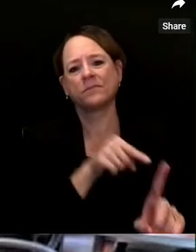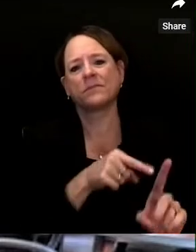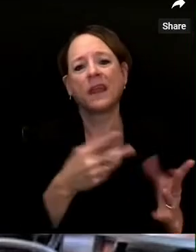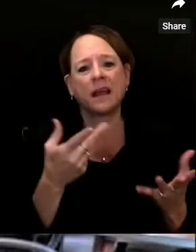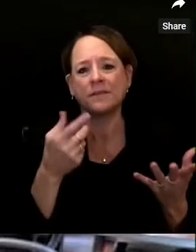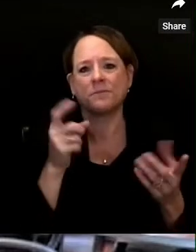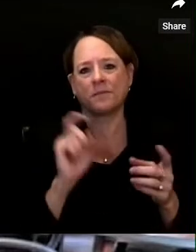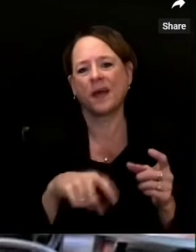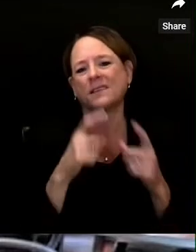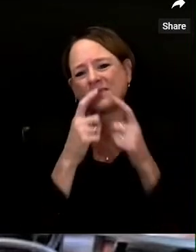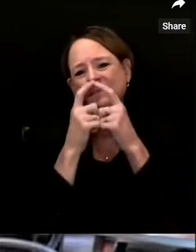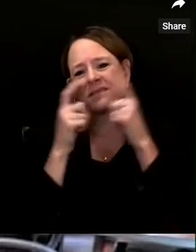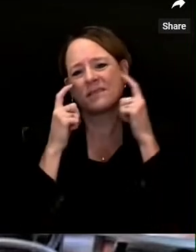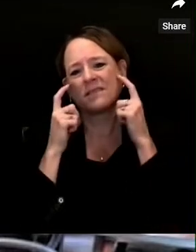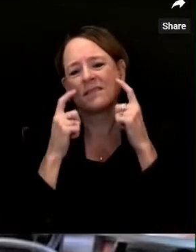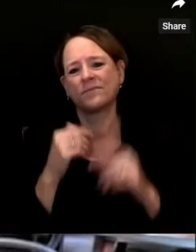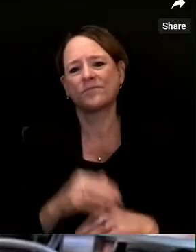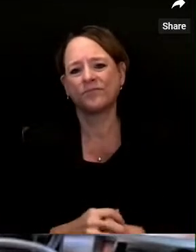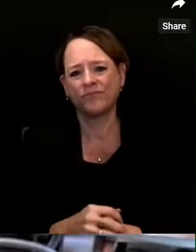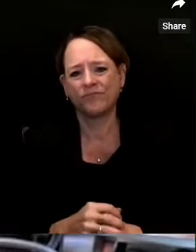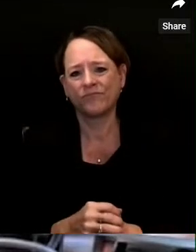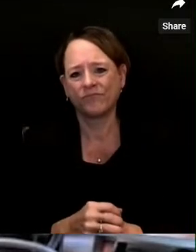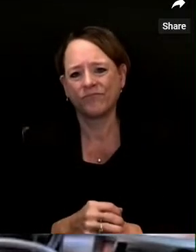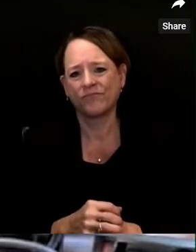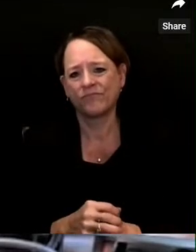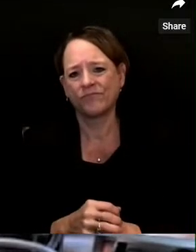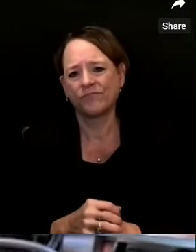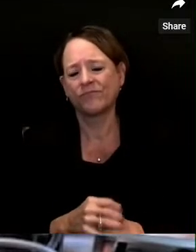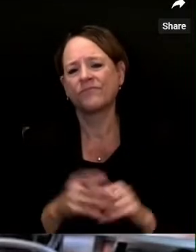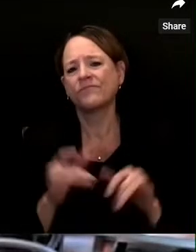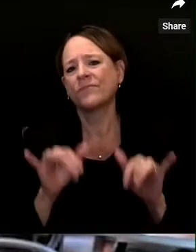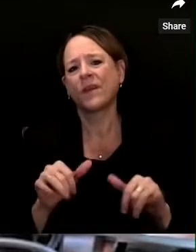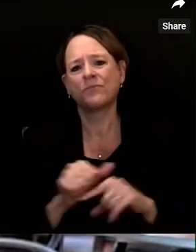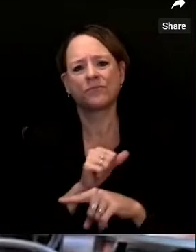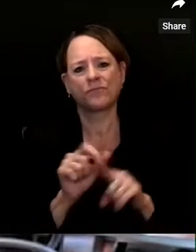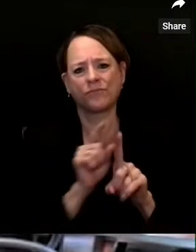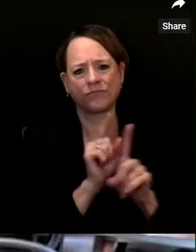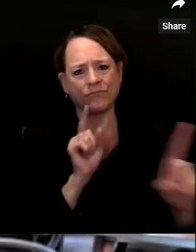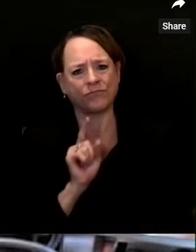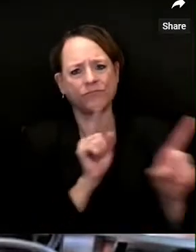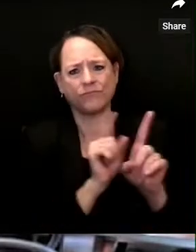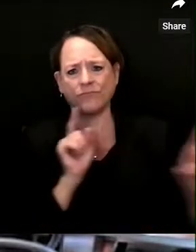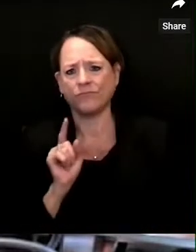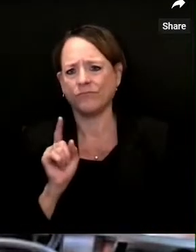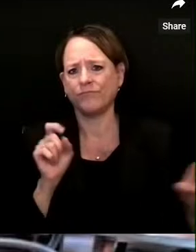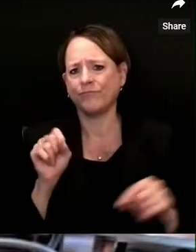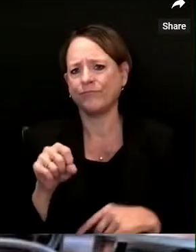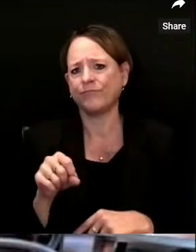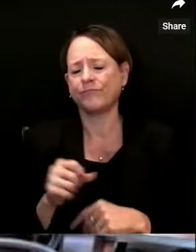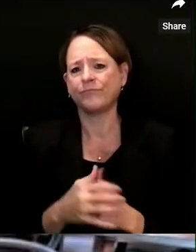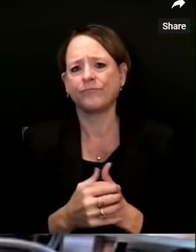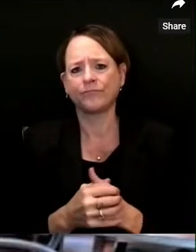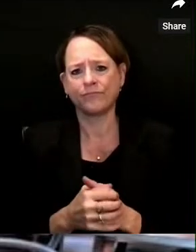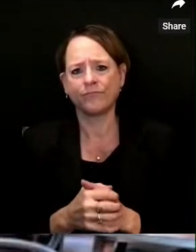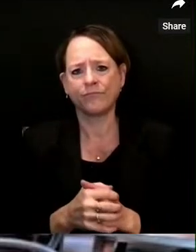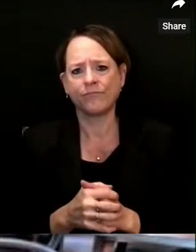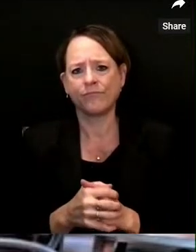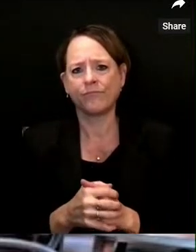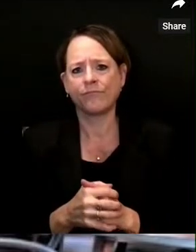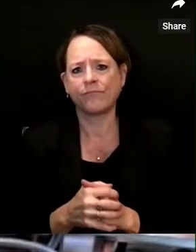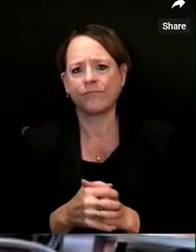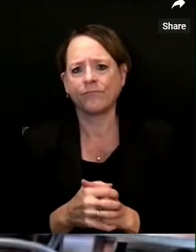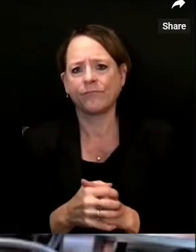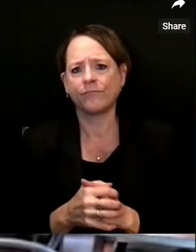distances apart, we absolutely agree that we need to do that. But at the end of the day, what we're seeing is COVID-19 is